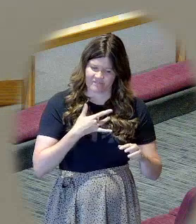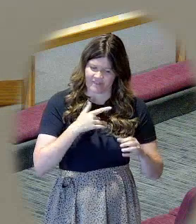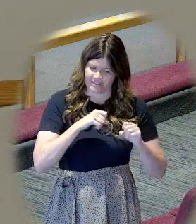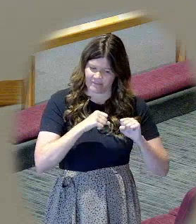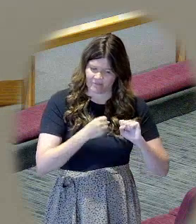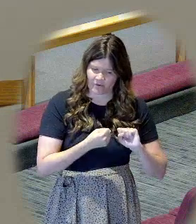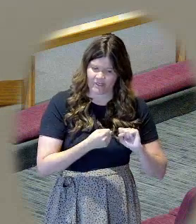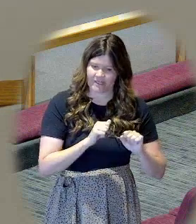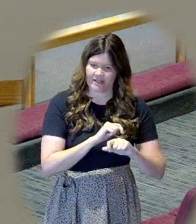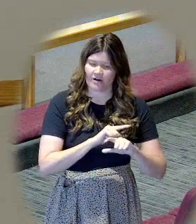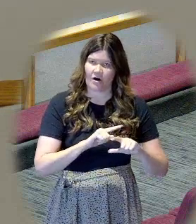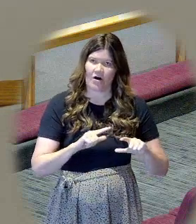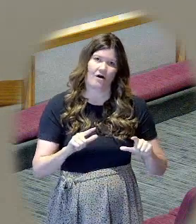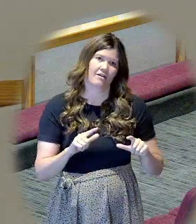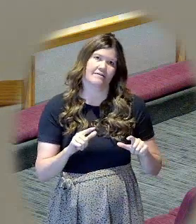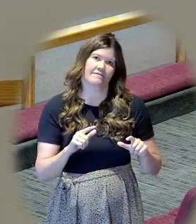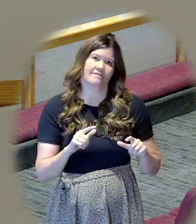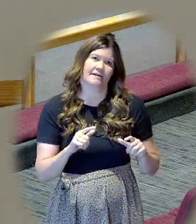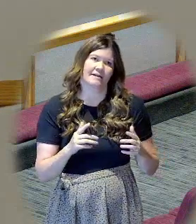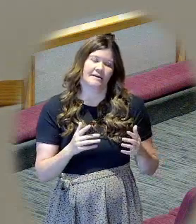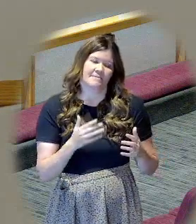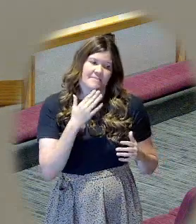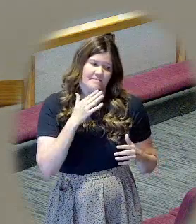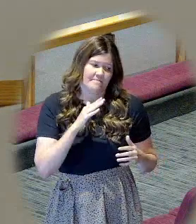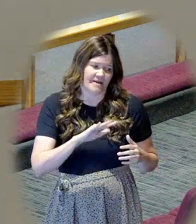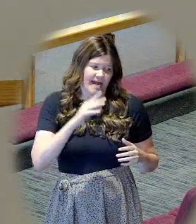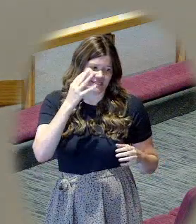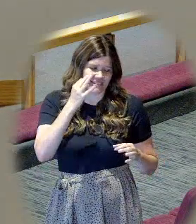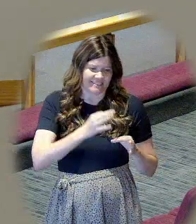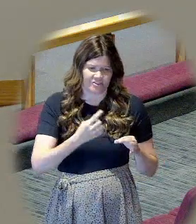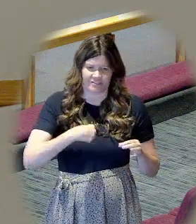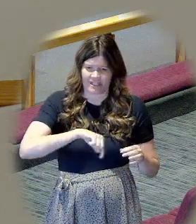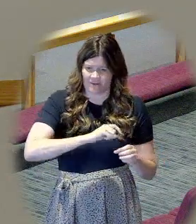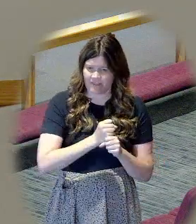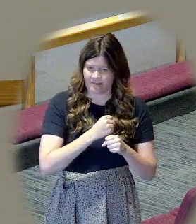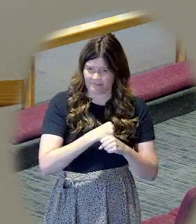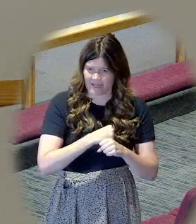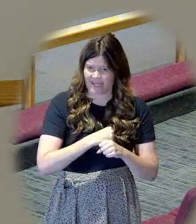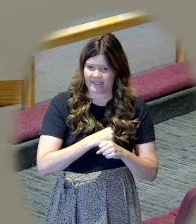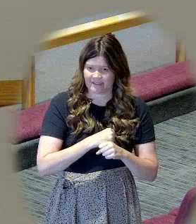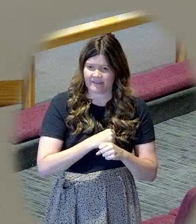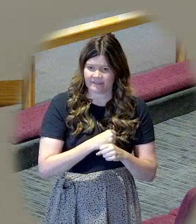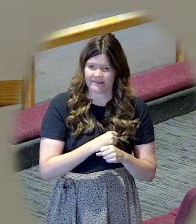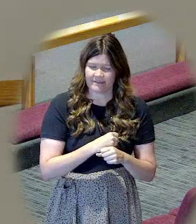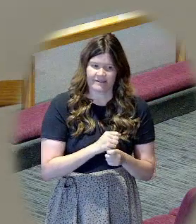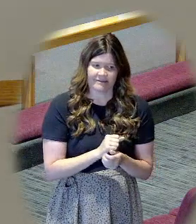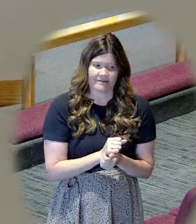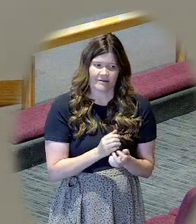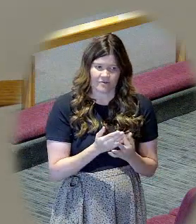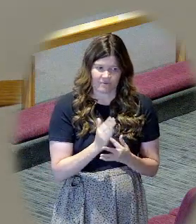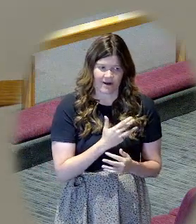the misgivings and bad decisions that we've made each and every step of the way.